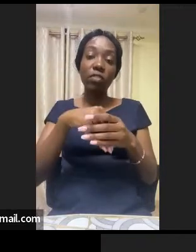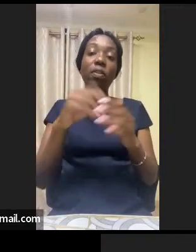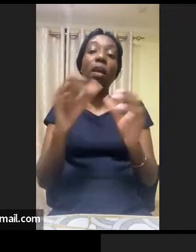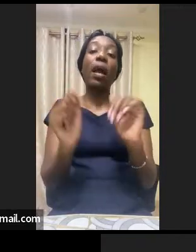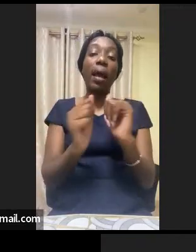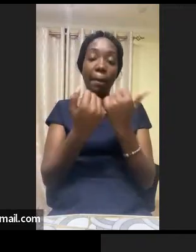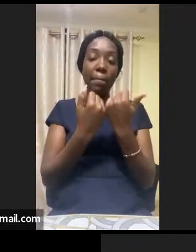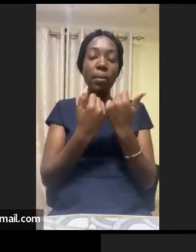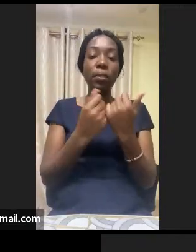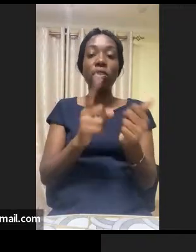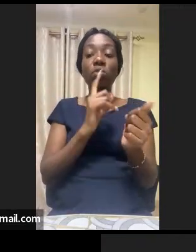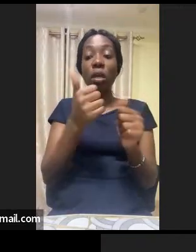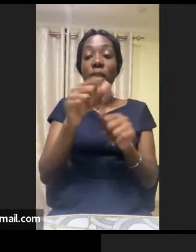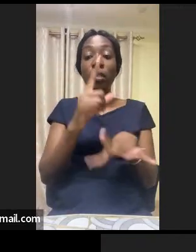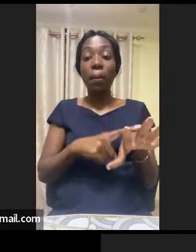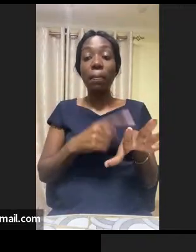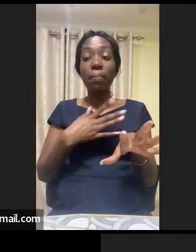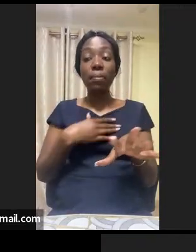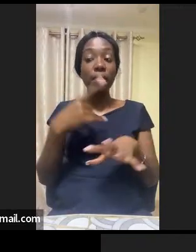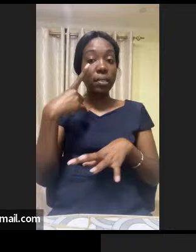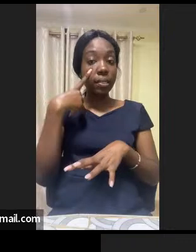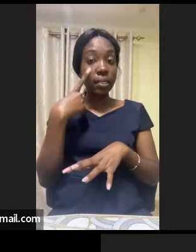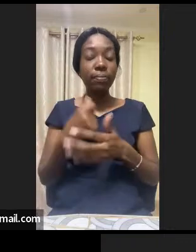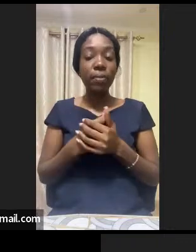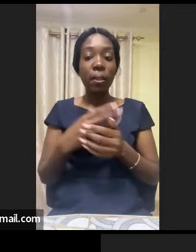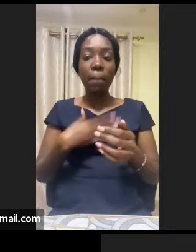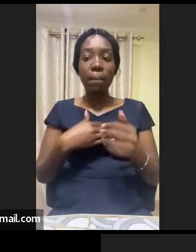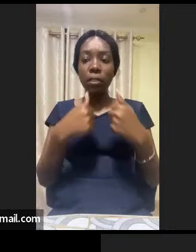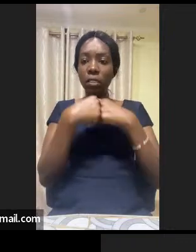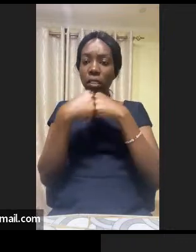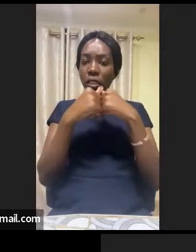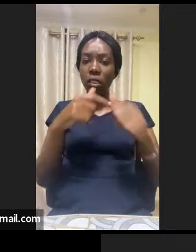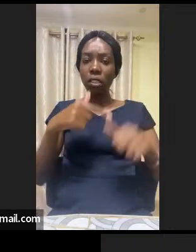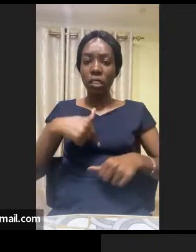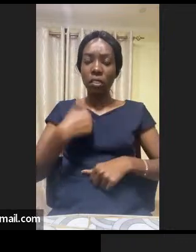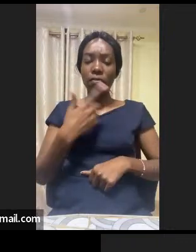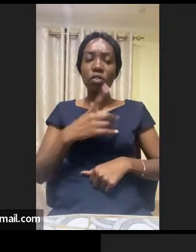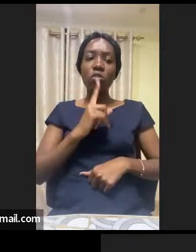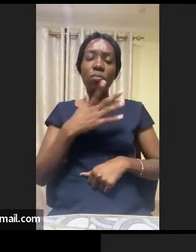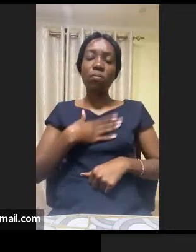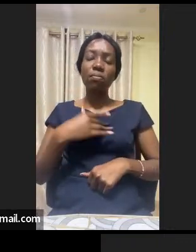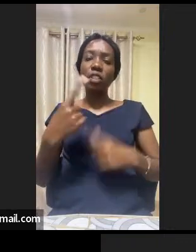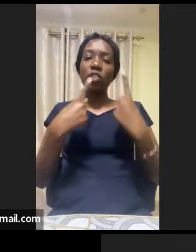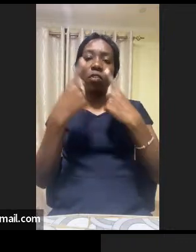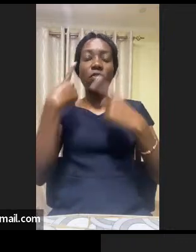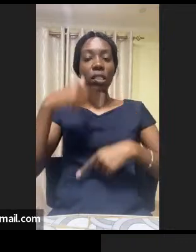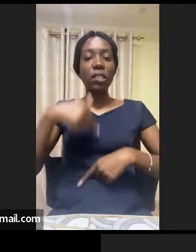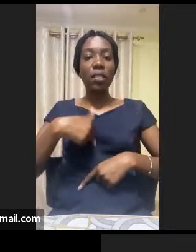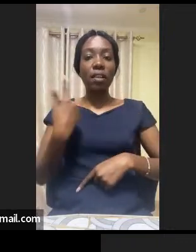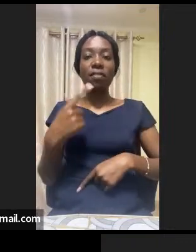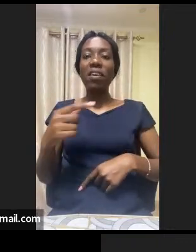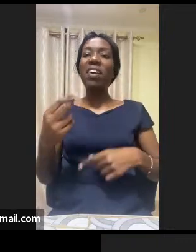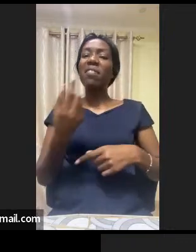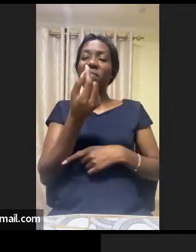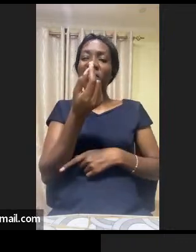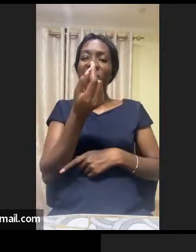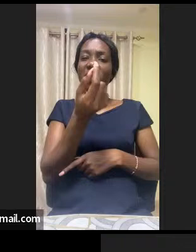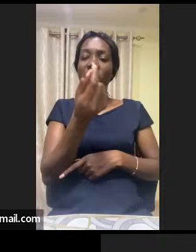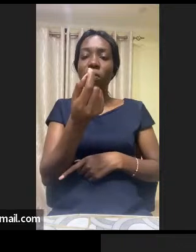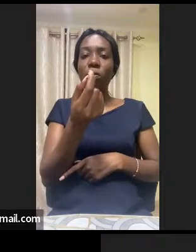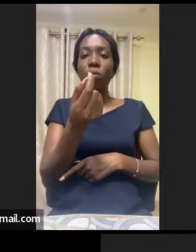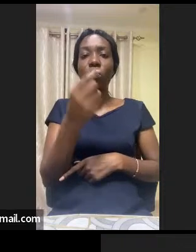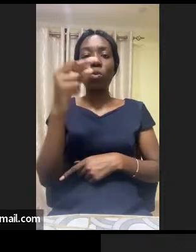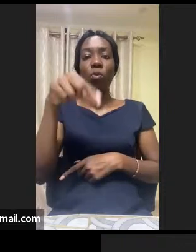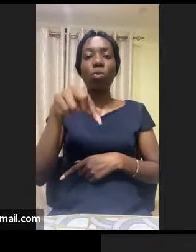I look through, I always challenge myself, and Grace, I speak for myself, that very few Kureshas